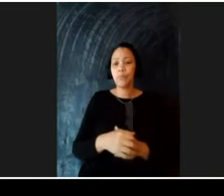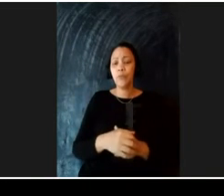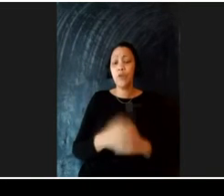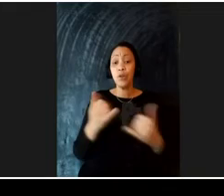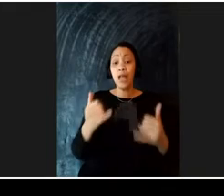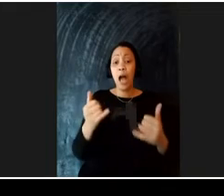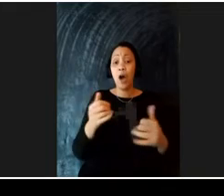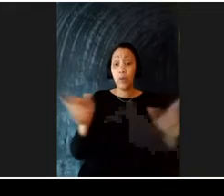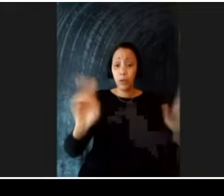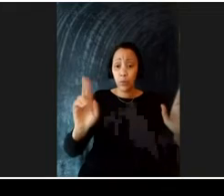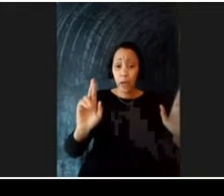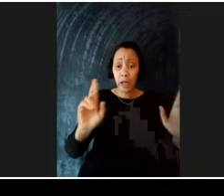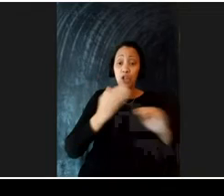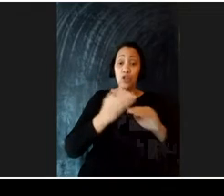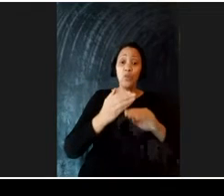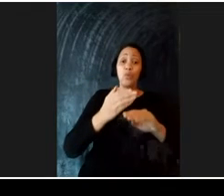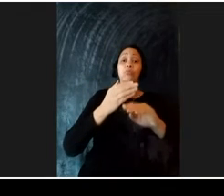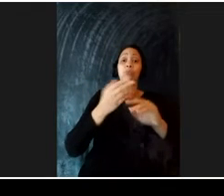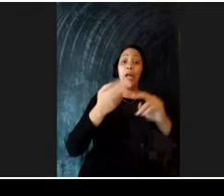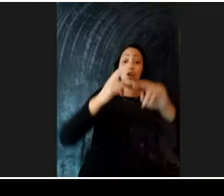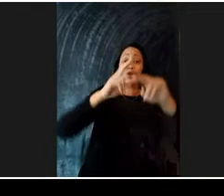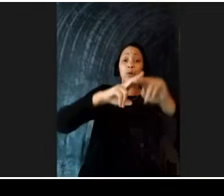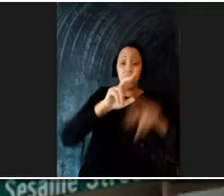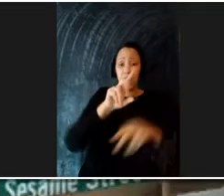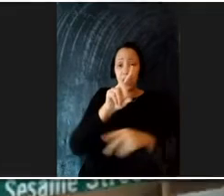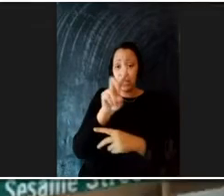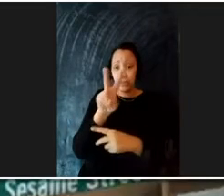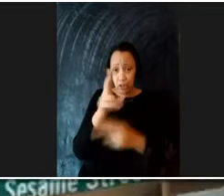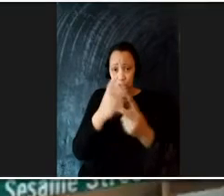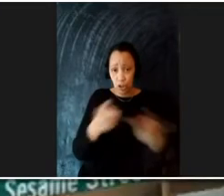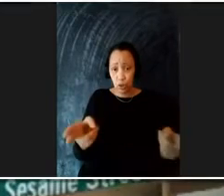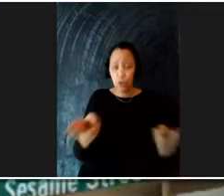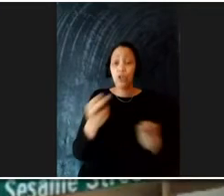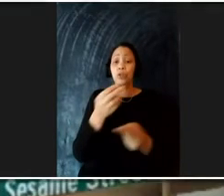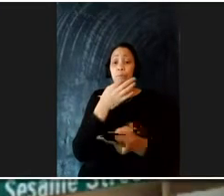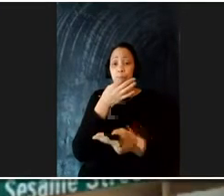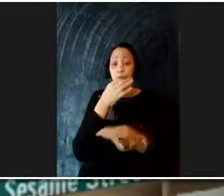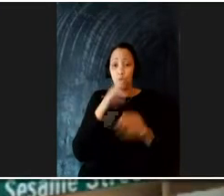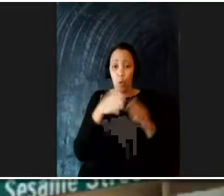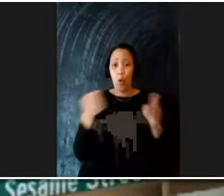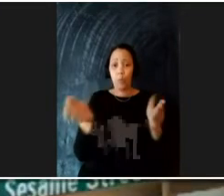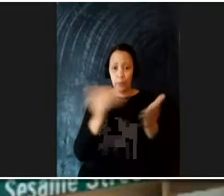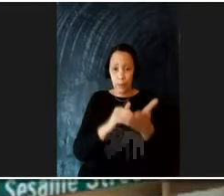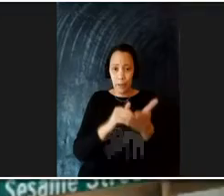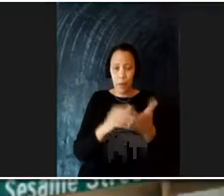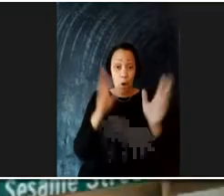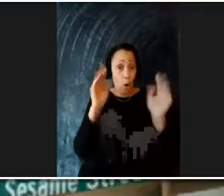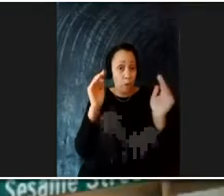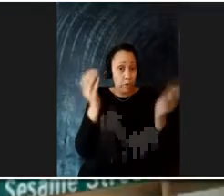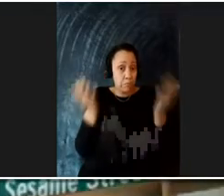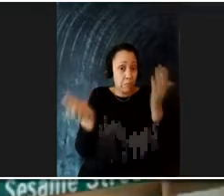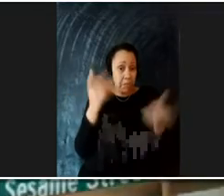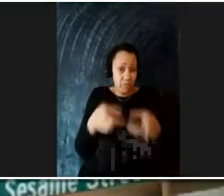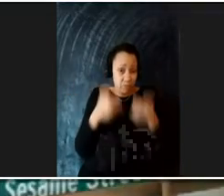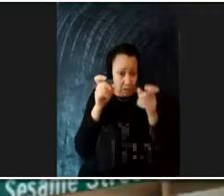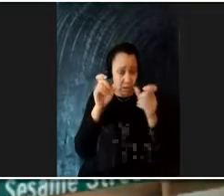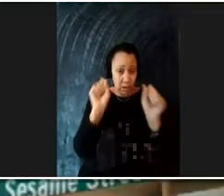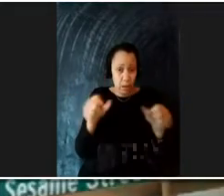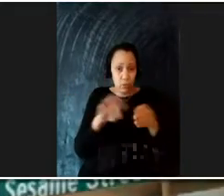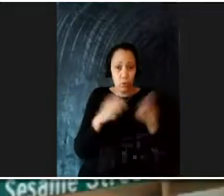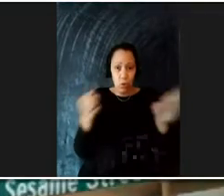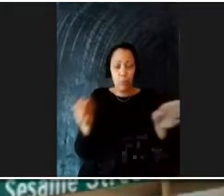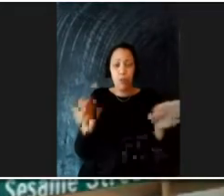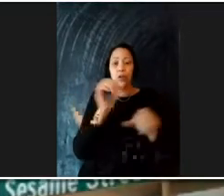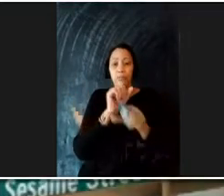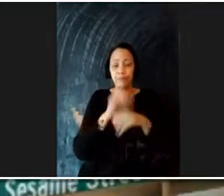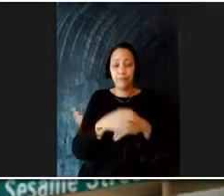domestic violence thank you all for all the great work thank you so much